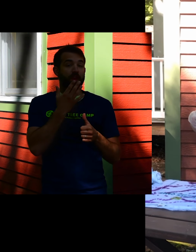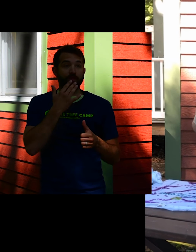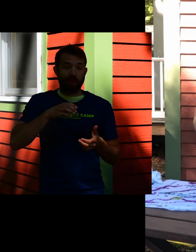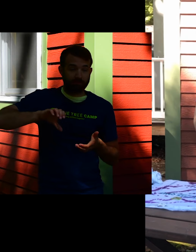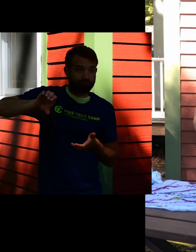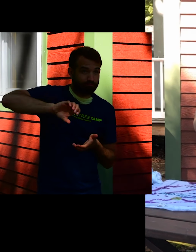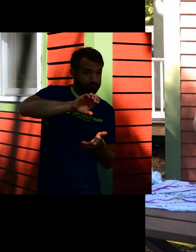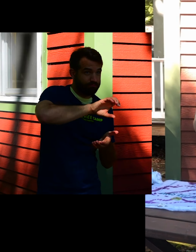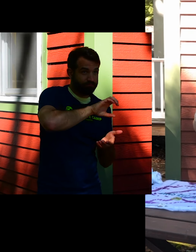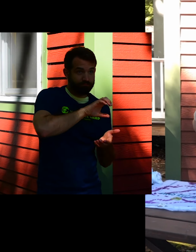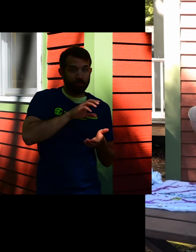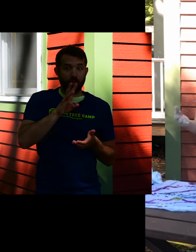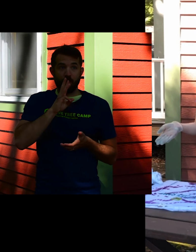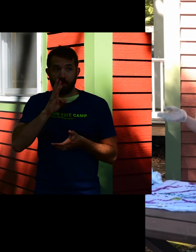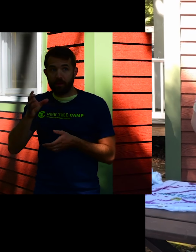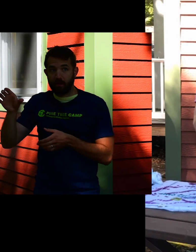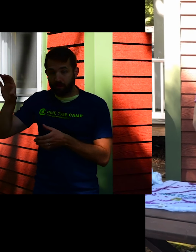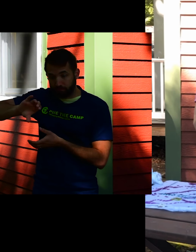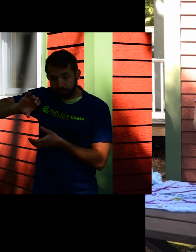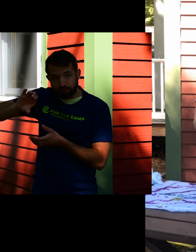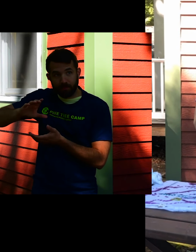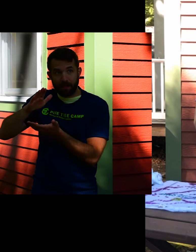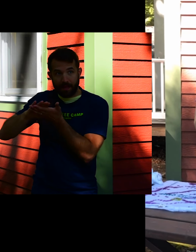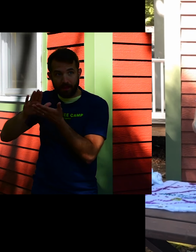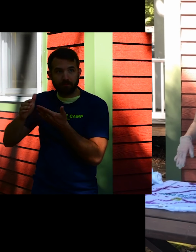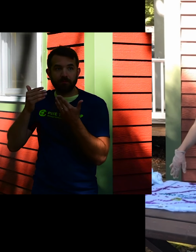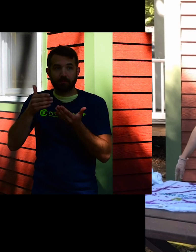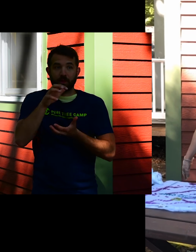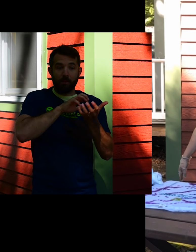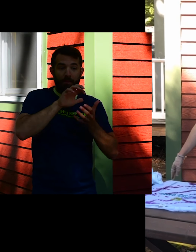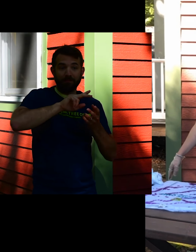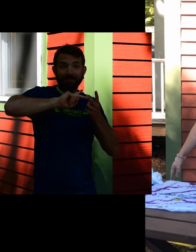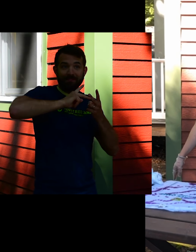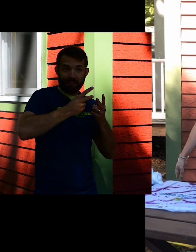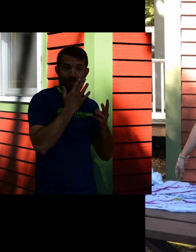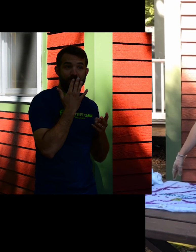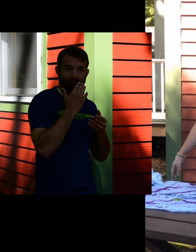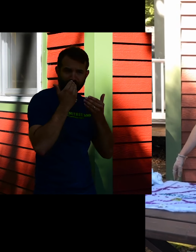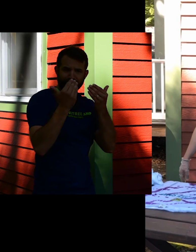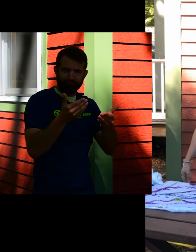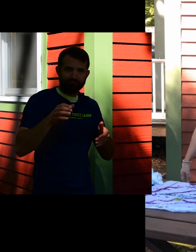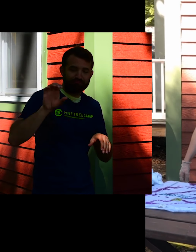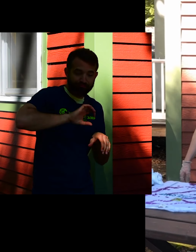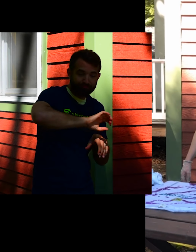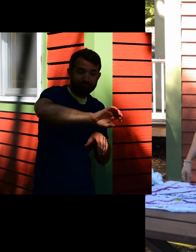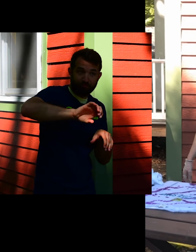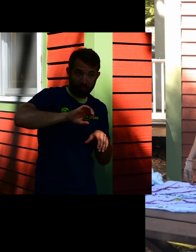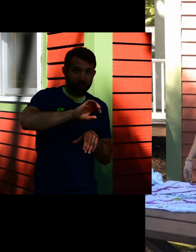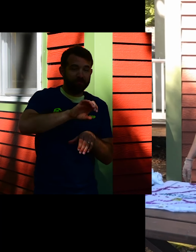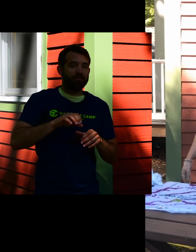first color, you'll want to rinse out the bottle and then repeat the step of mixing your dye for the second color.